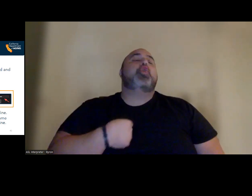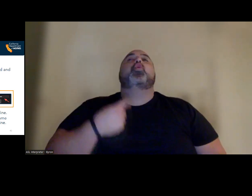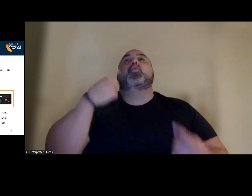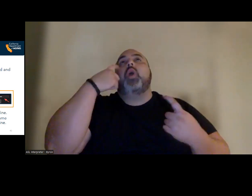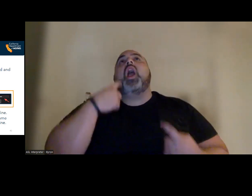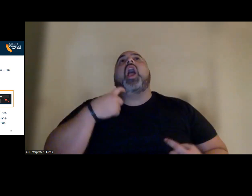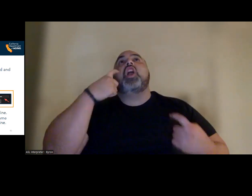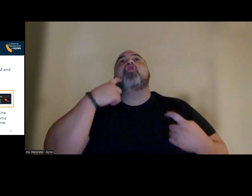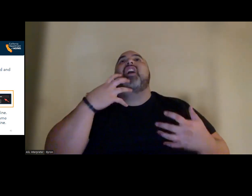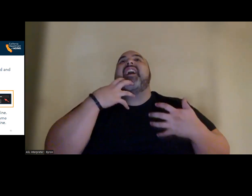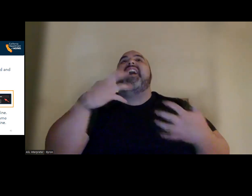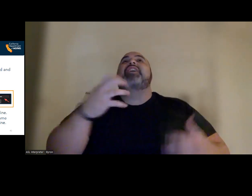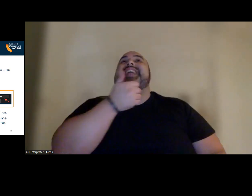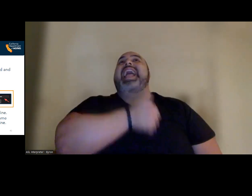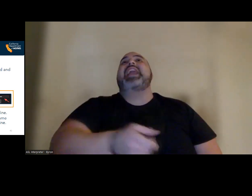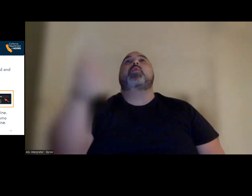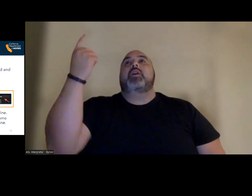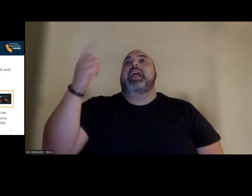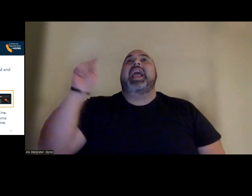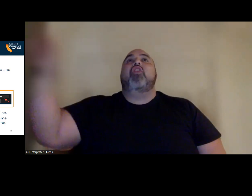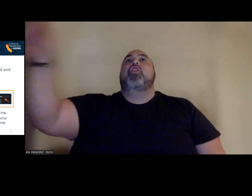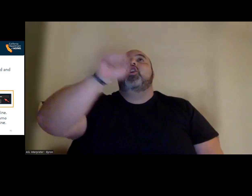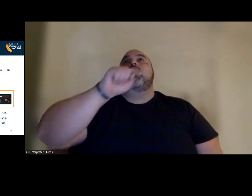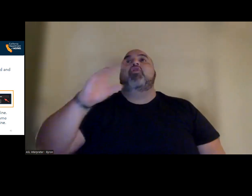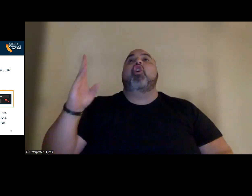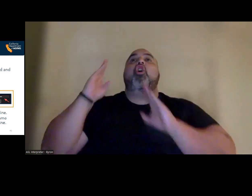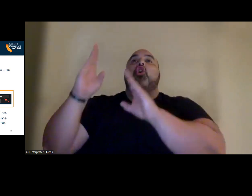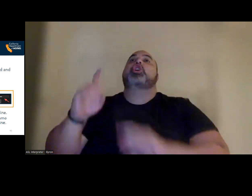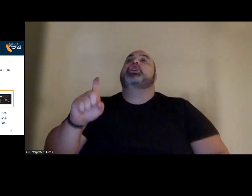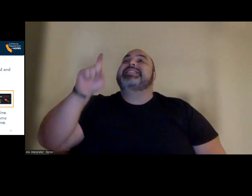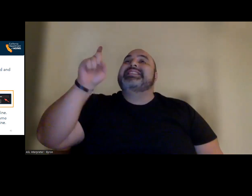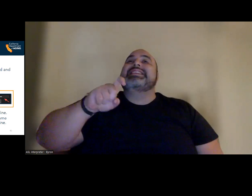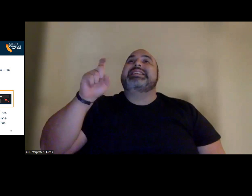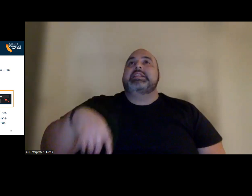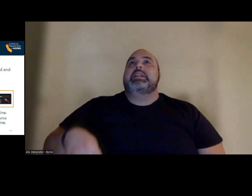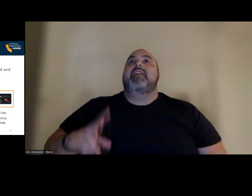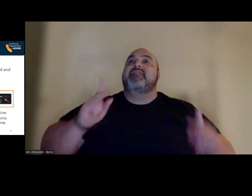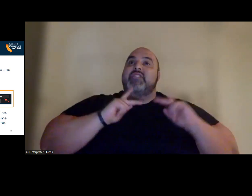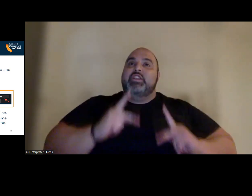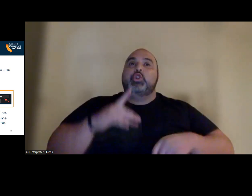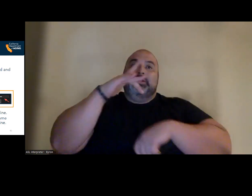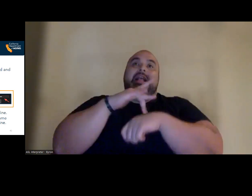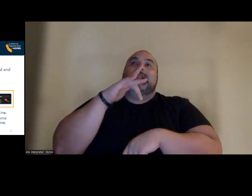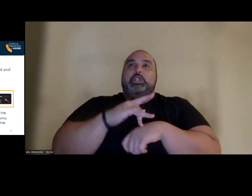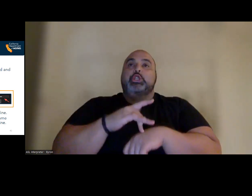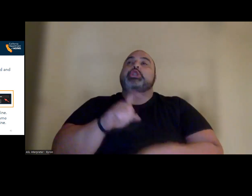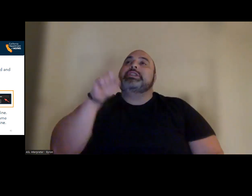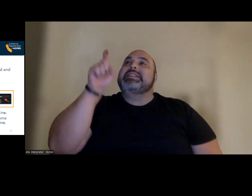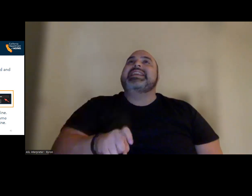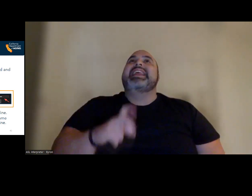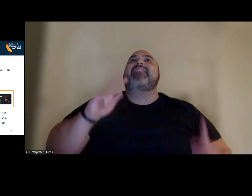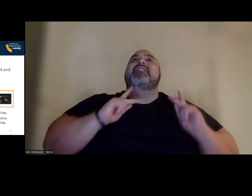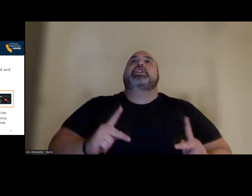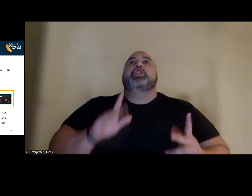out to anybody out there in the hall because she needed physical touch. She needed physical